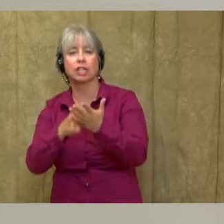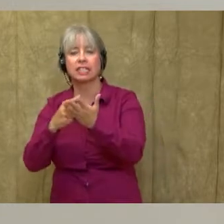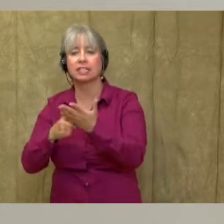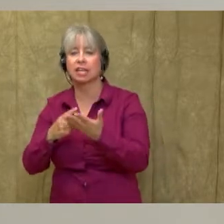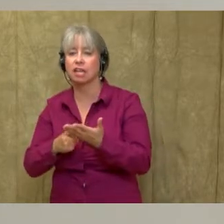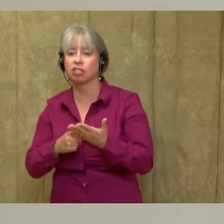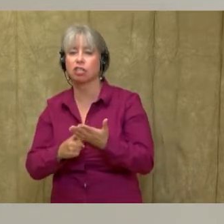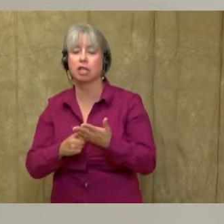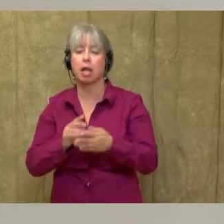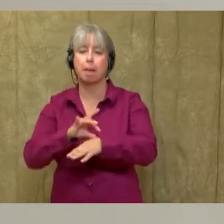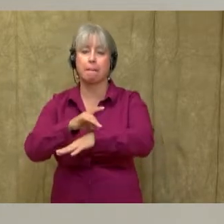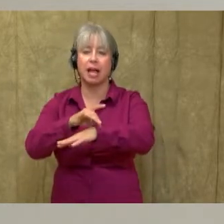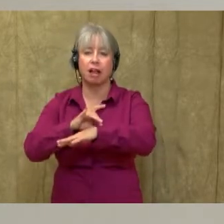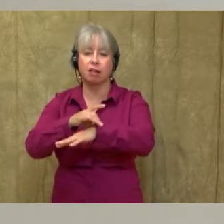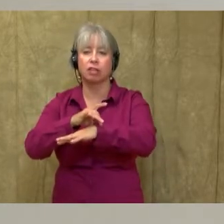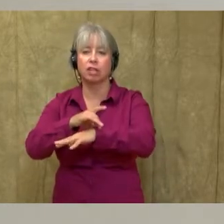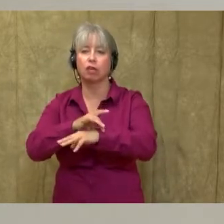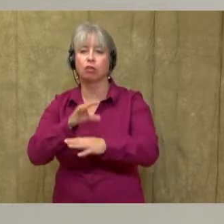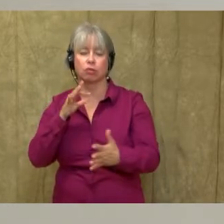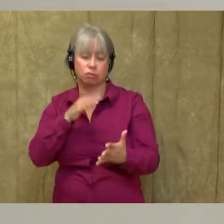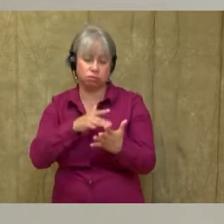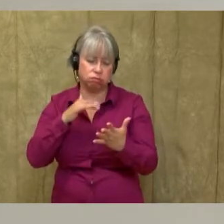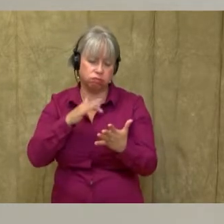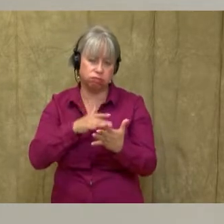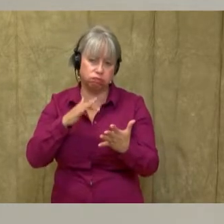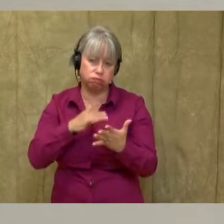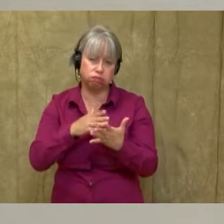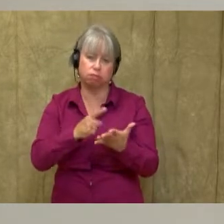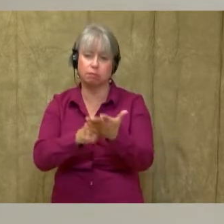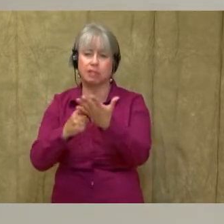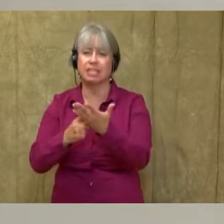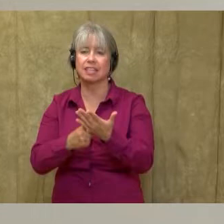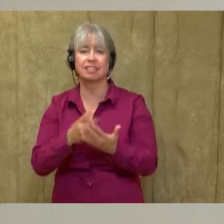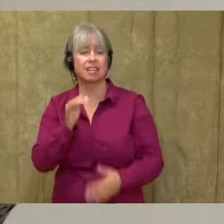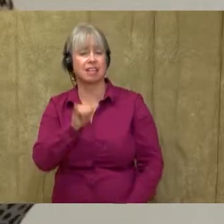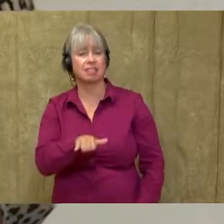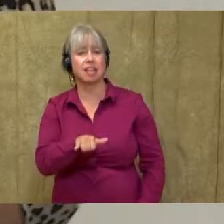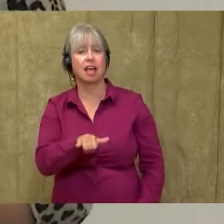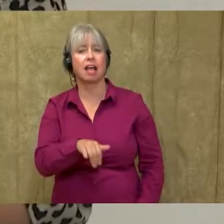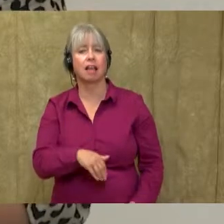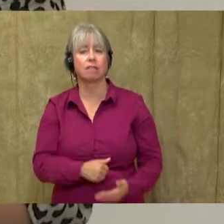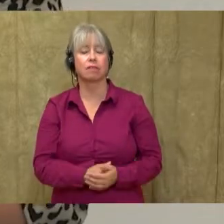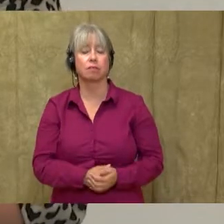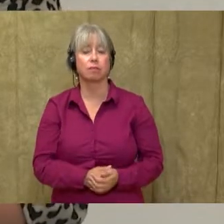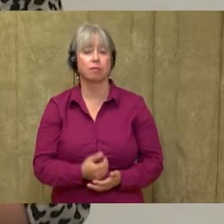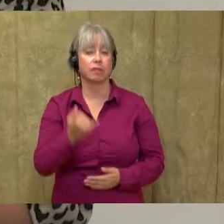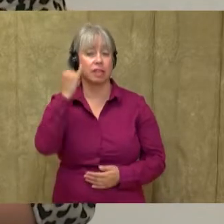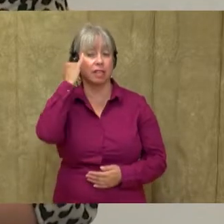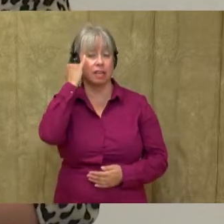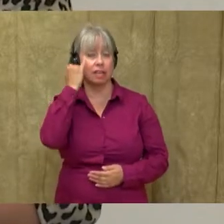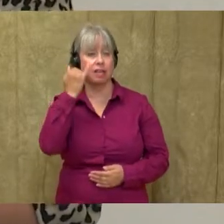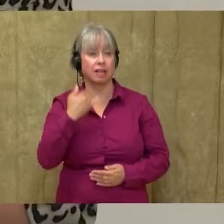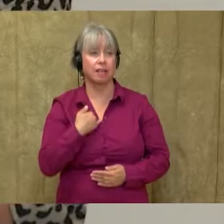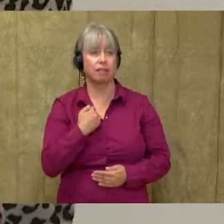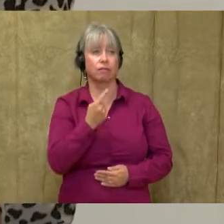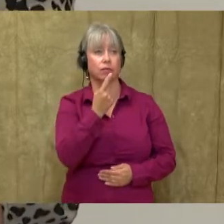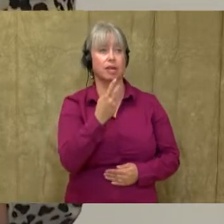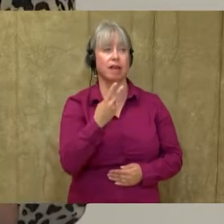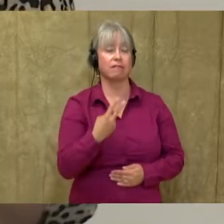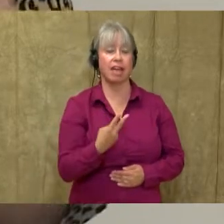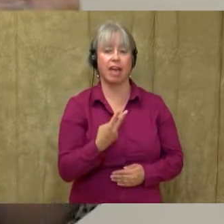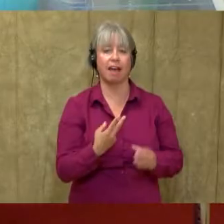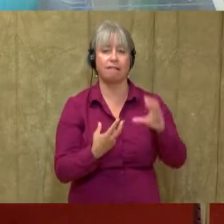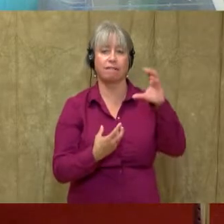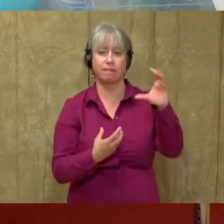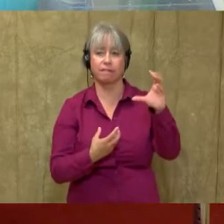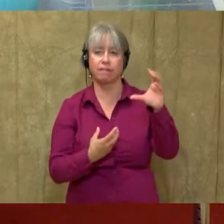maps, you've talked about the hemispheres. Okay, so suppose you have half of a sphere, which we know is a hemisphere. We